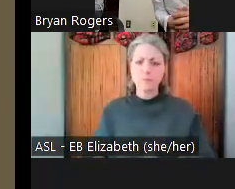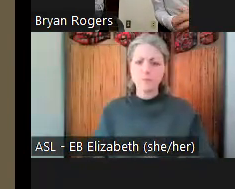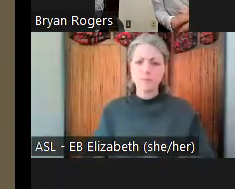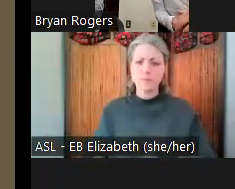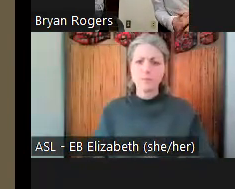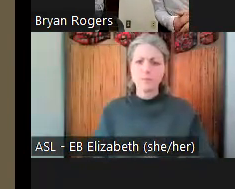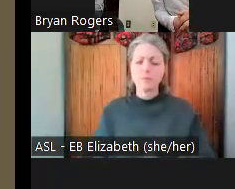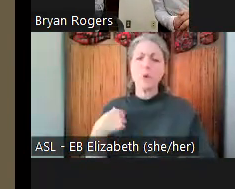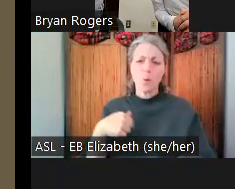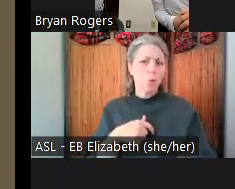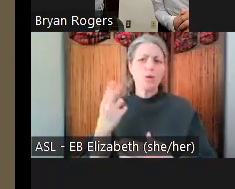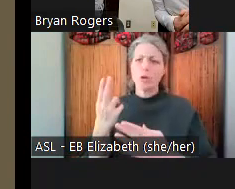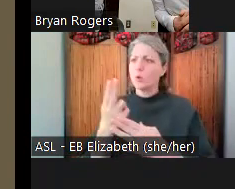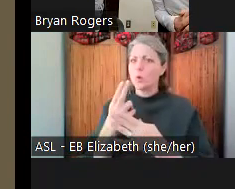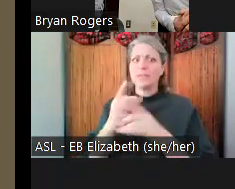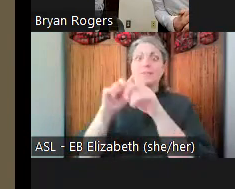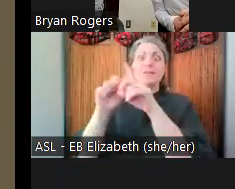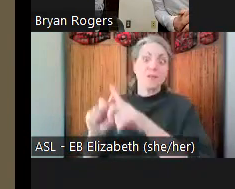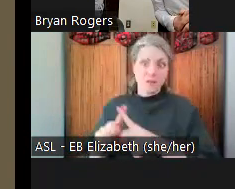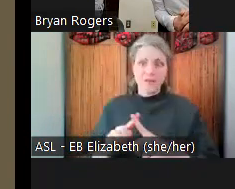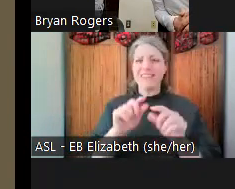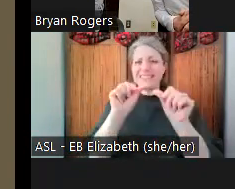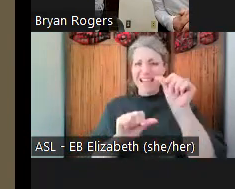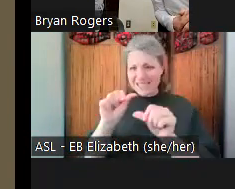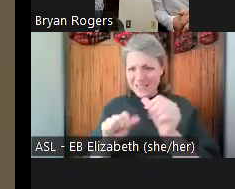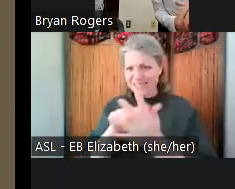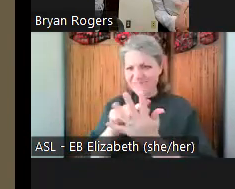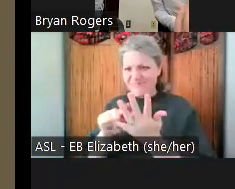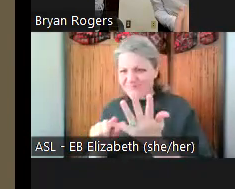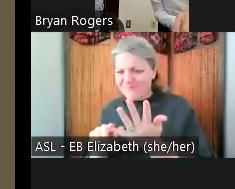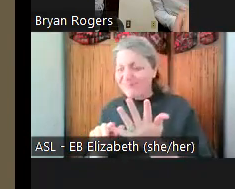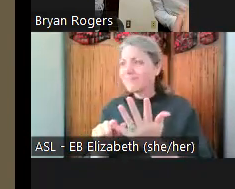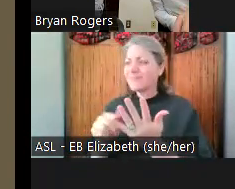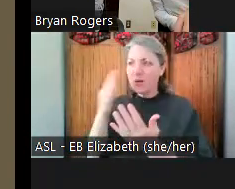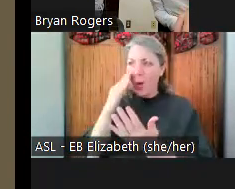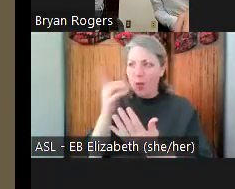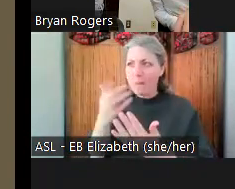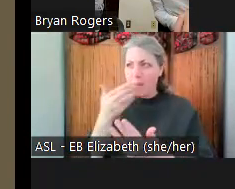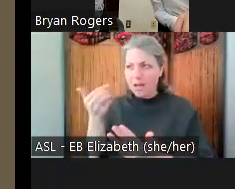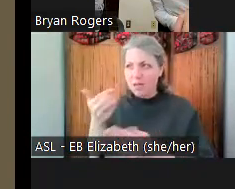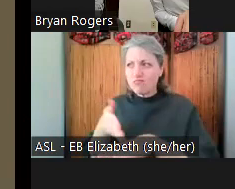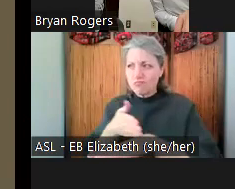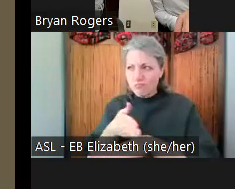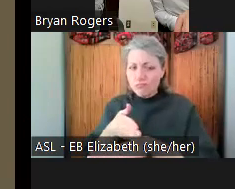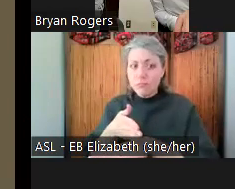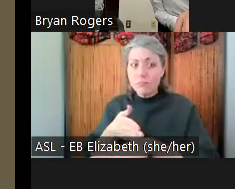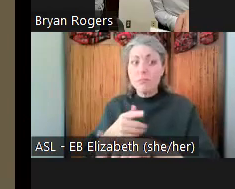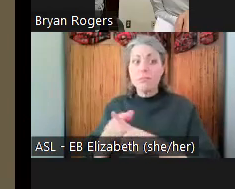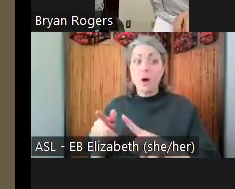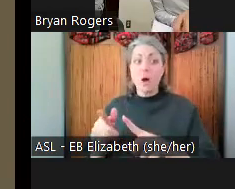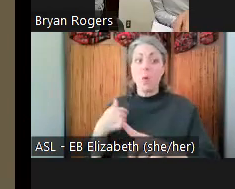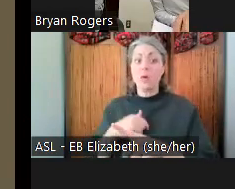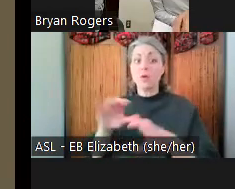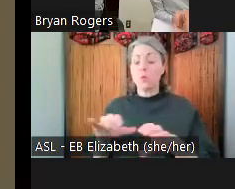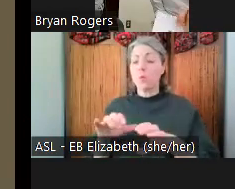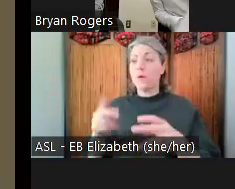a ton of different assessments to kind of get to know them. But before we get into that, we do our vision and physical